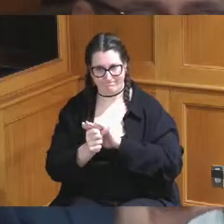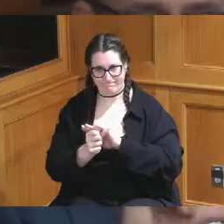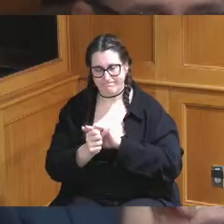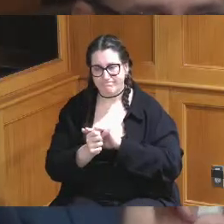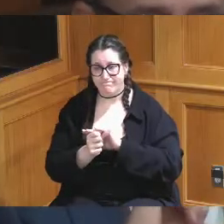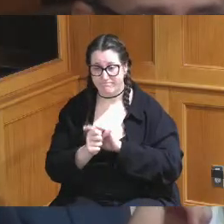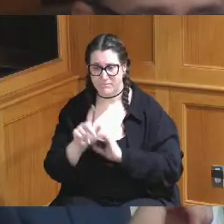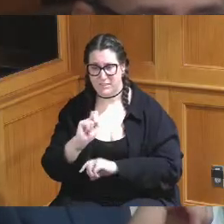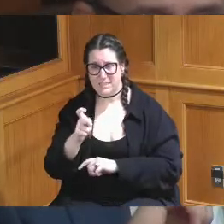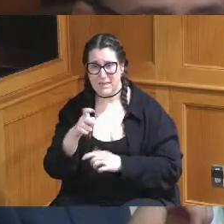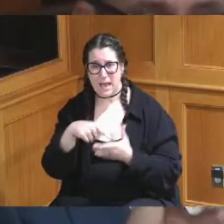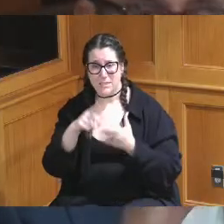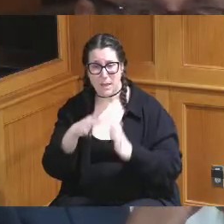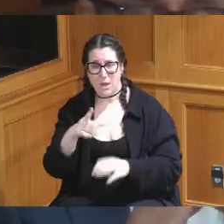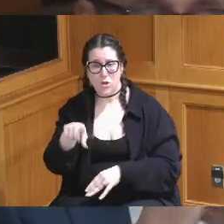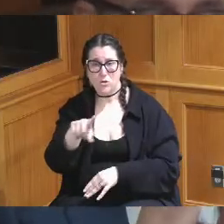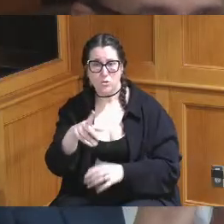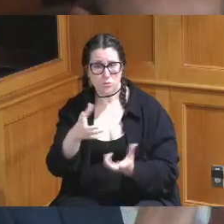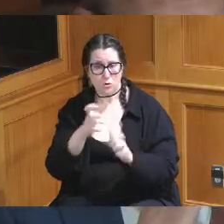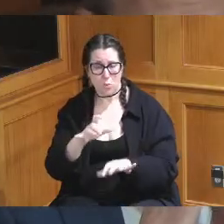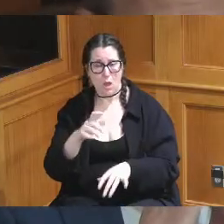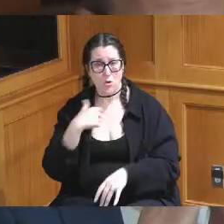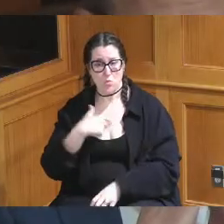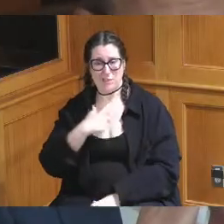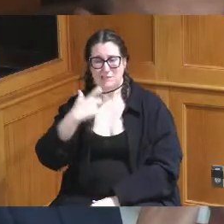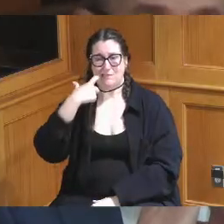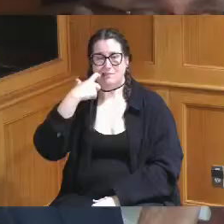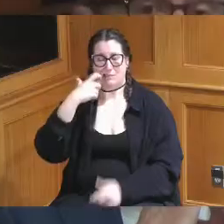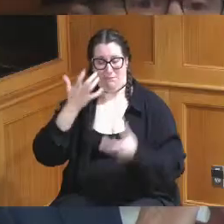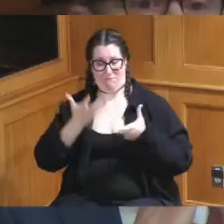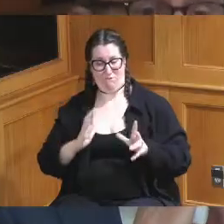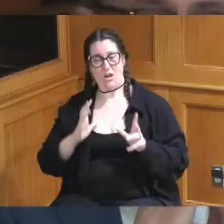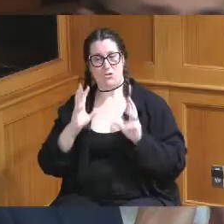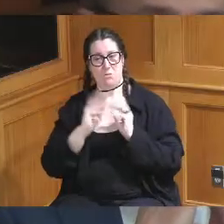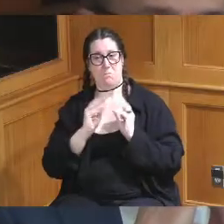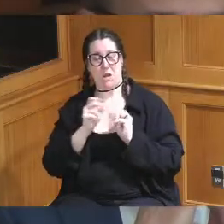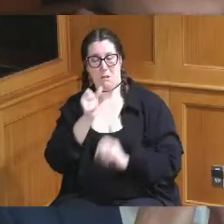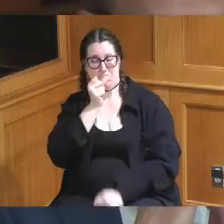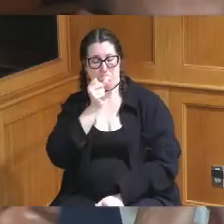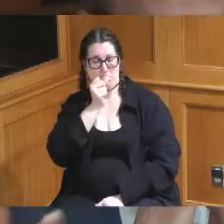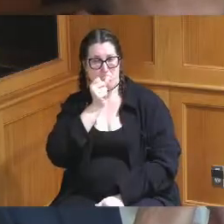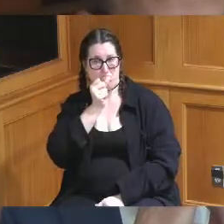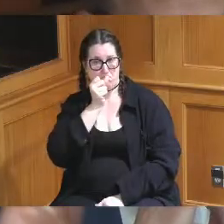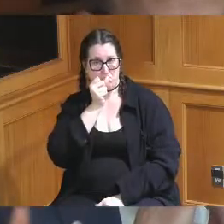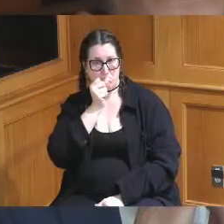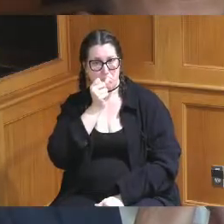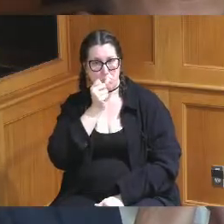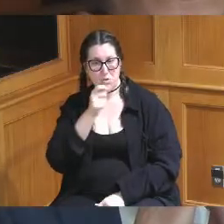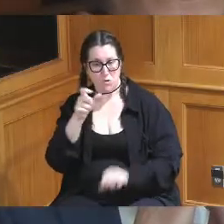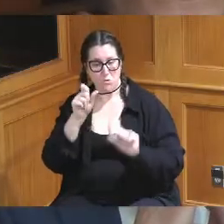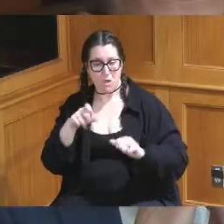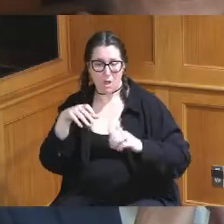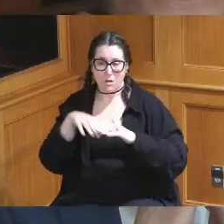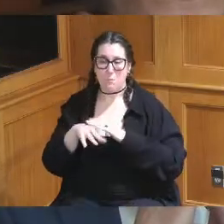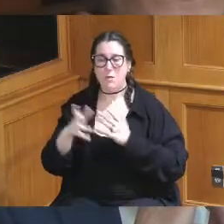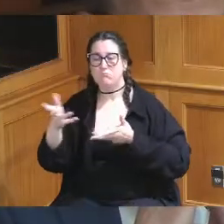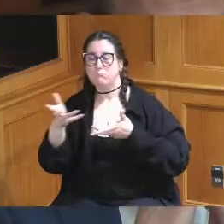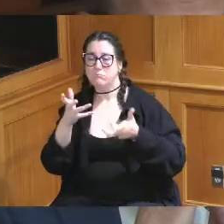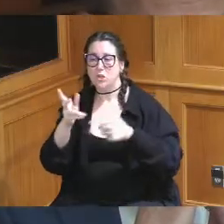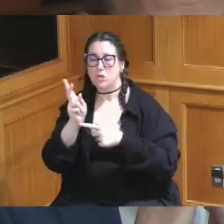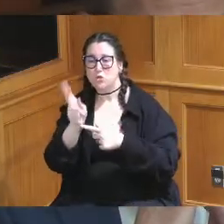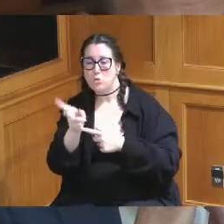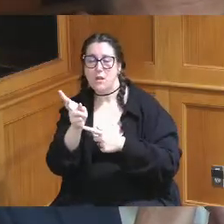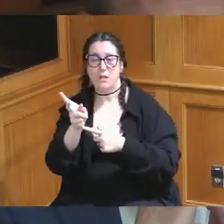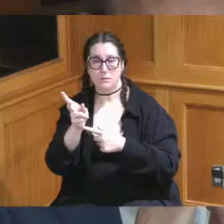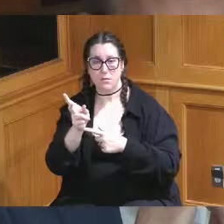don't want. We just came from behind the closed doors. A lot of behind the closed, we had, you can come and talk for 2 minutes and all